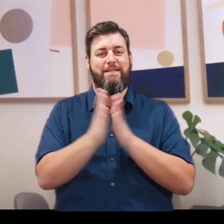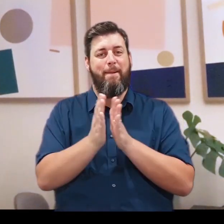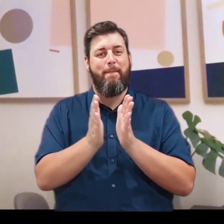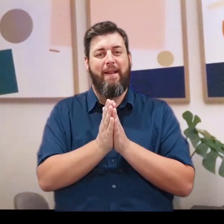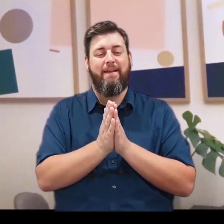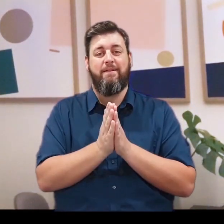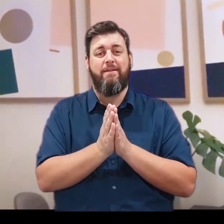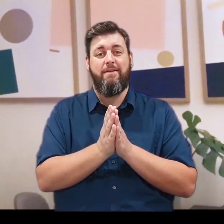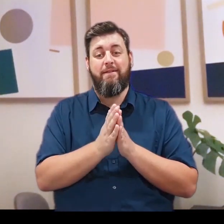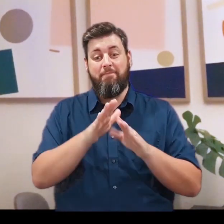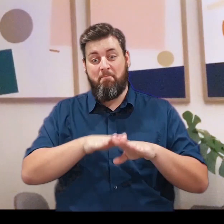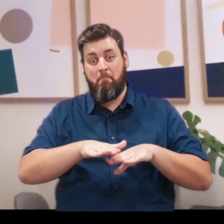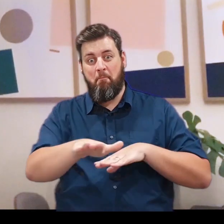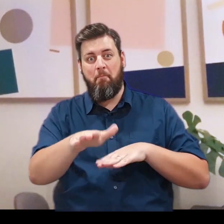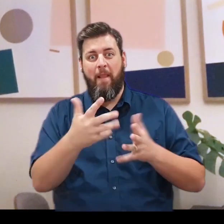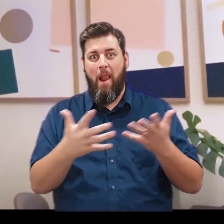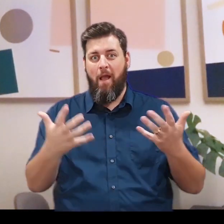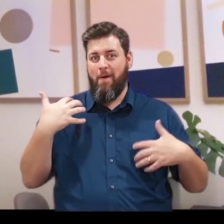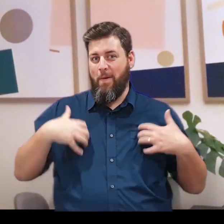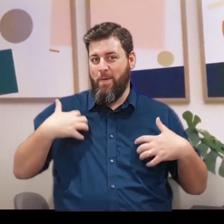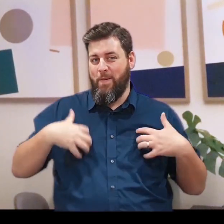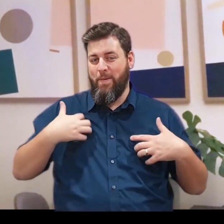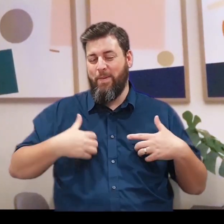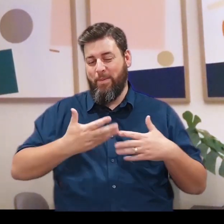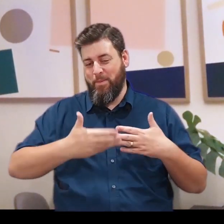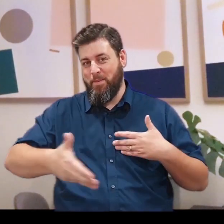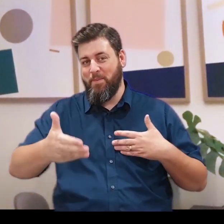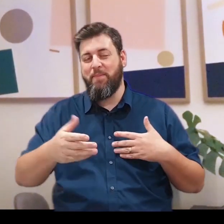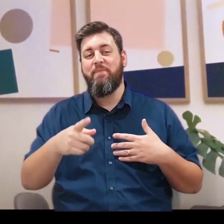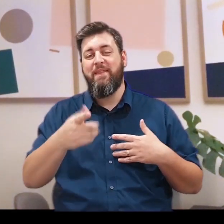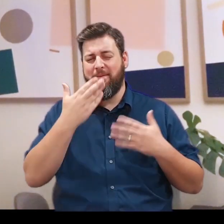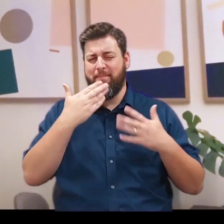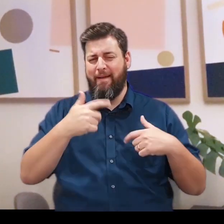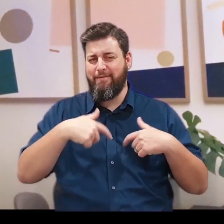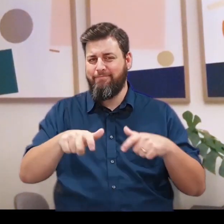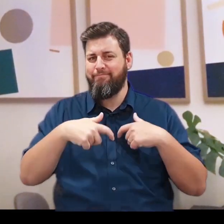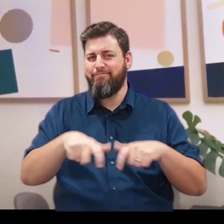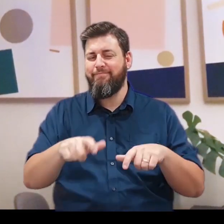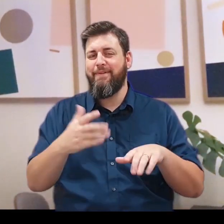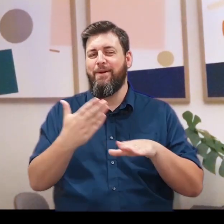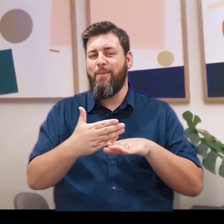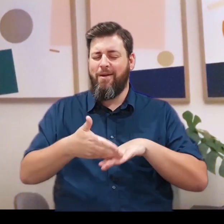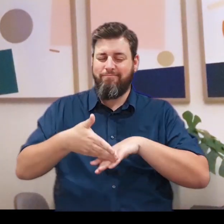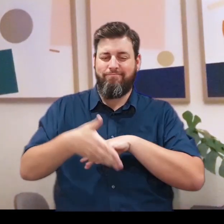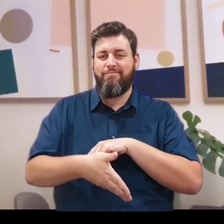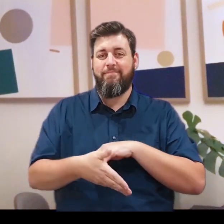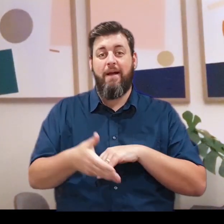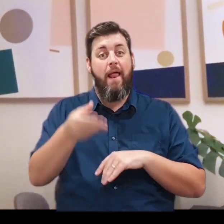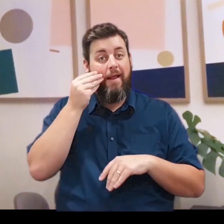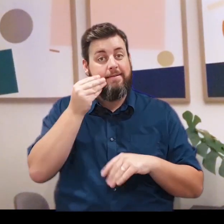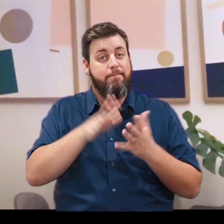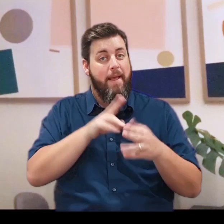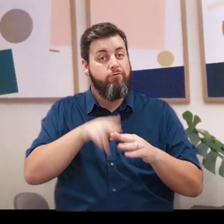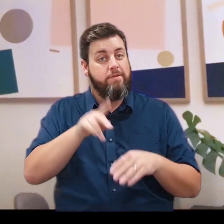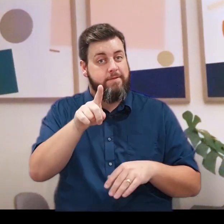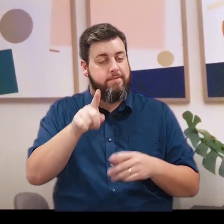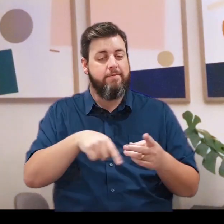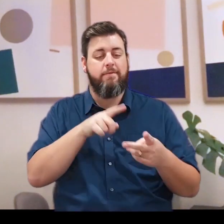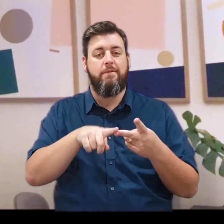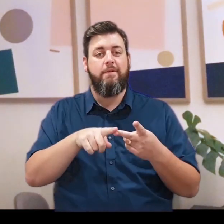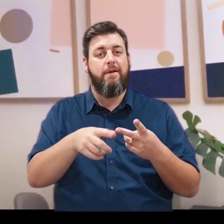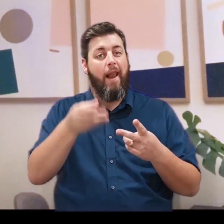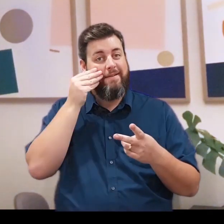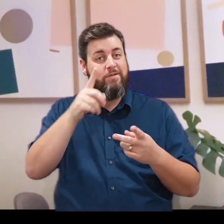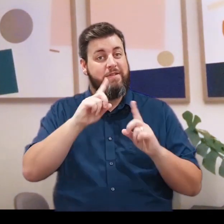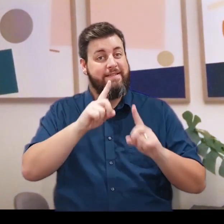We've got loads to look forward to over the next week, so keep working really hard, listen to your parents and listen to your